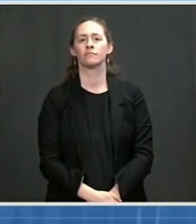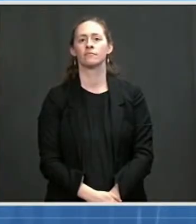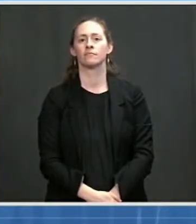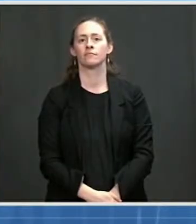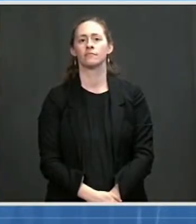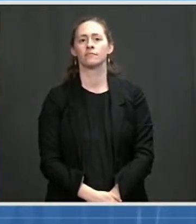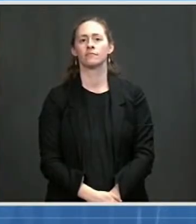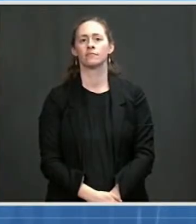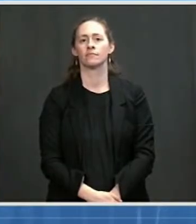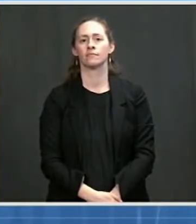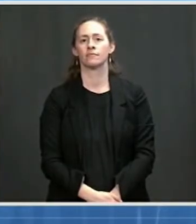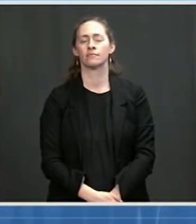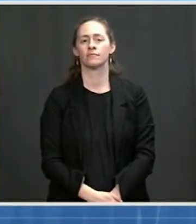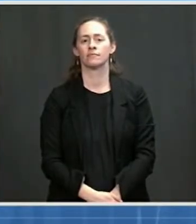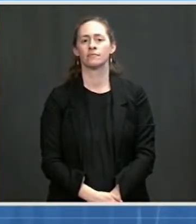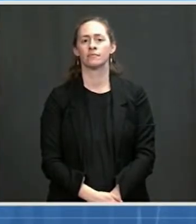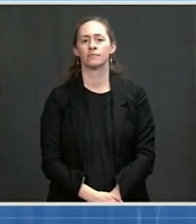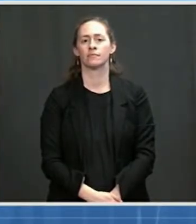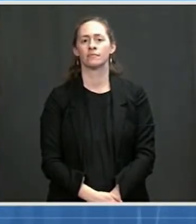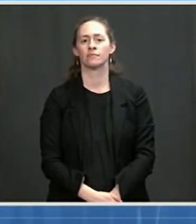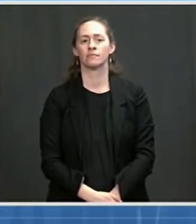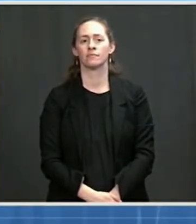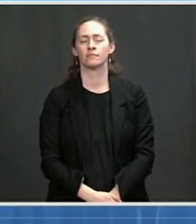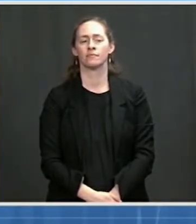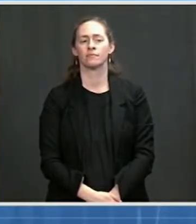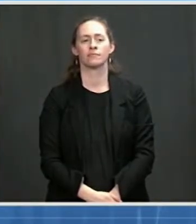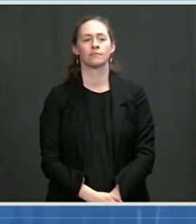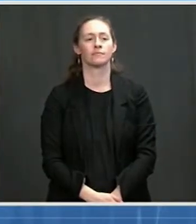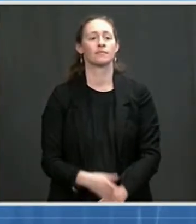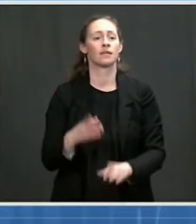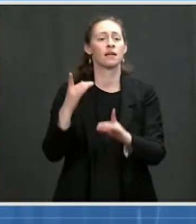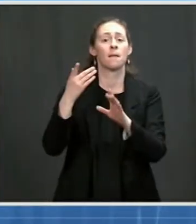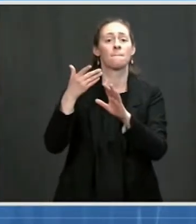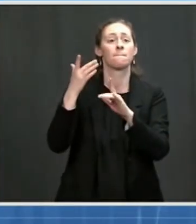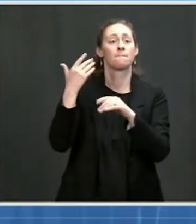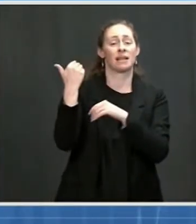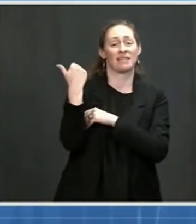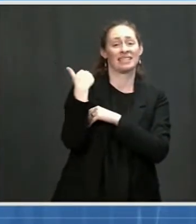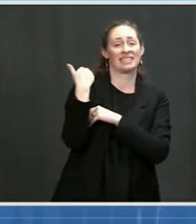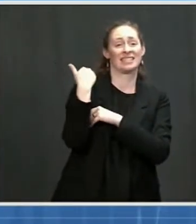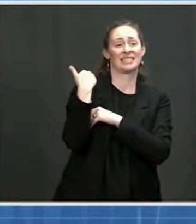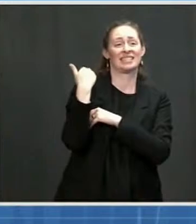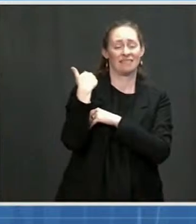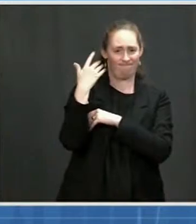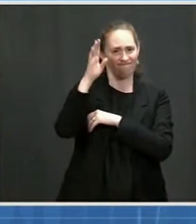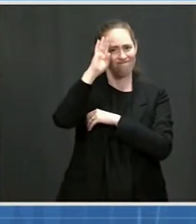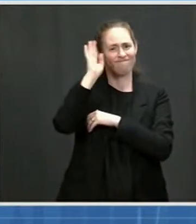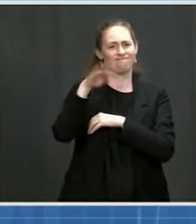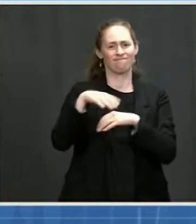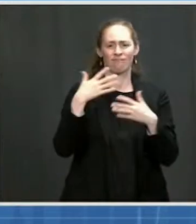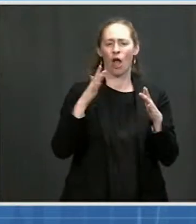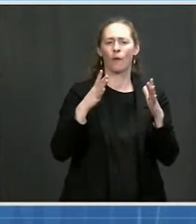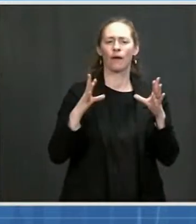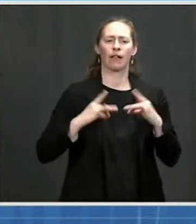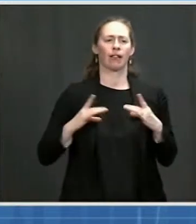after holiday weekends in the past that cases have risen, but we've never been in a position where we've